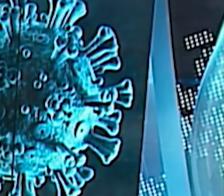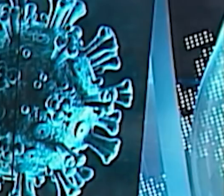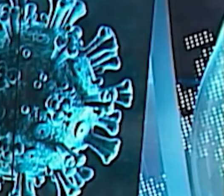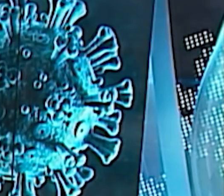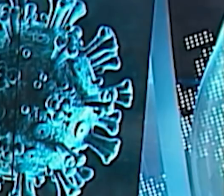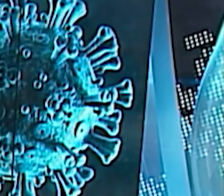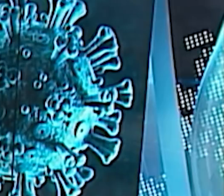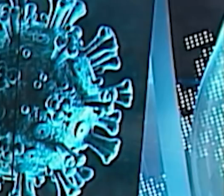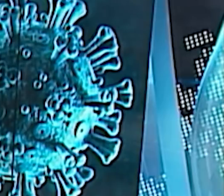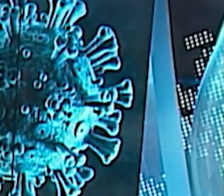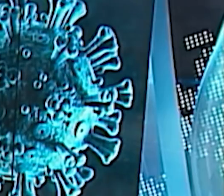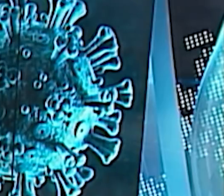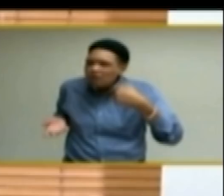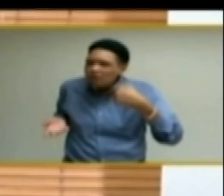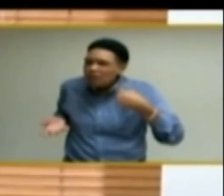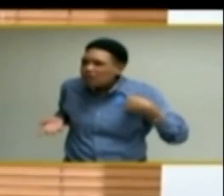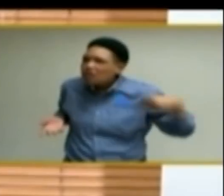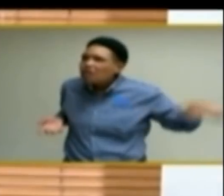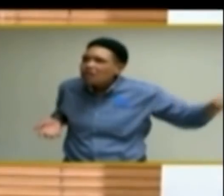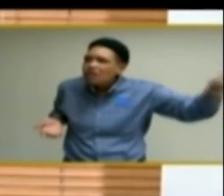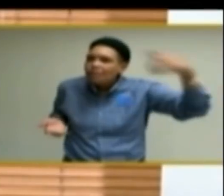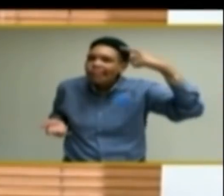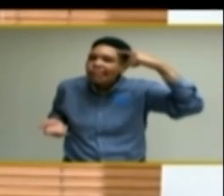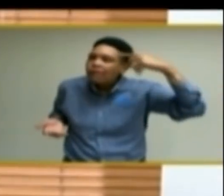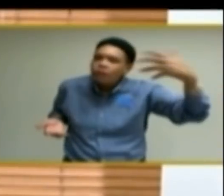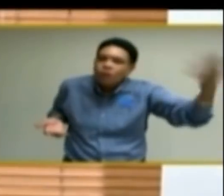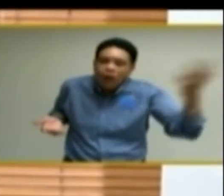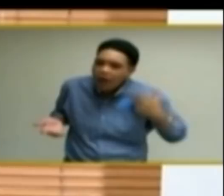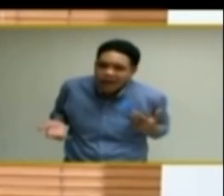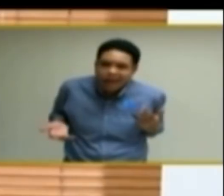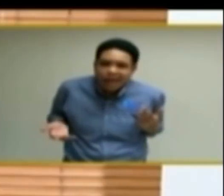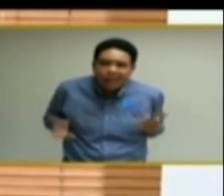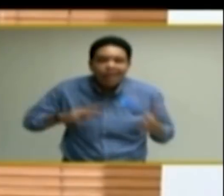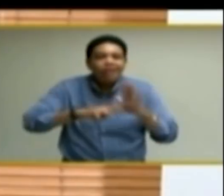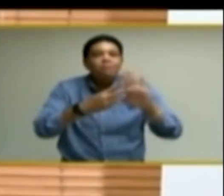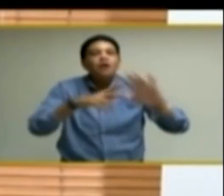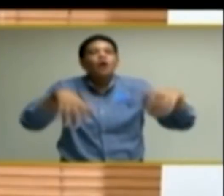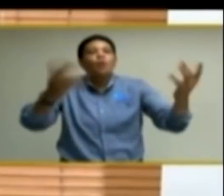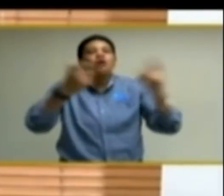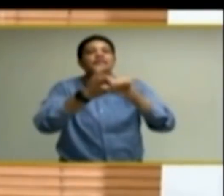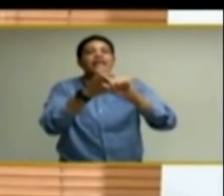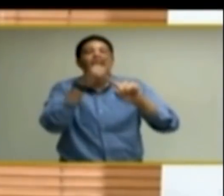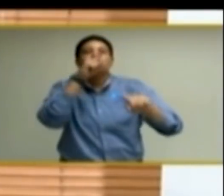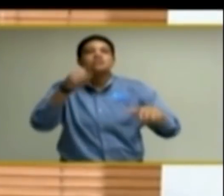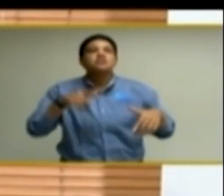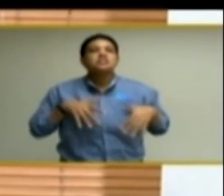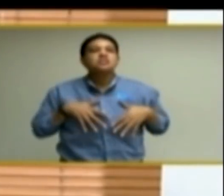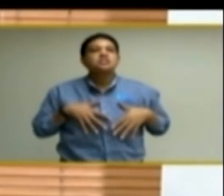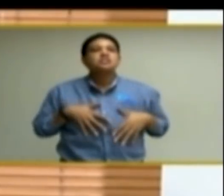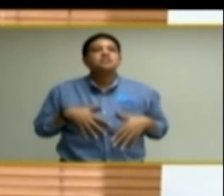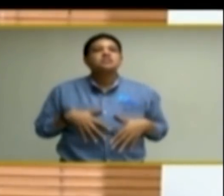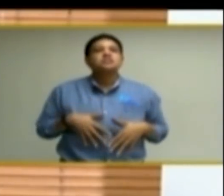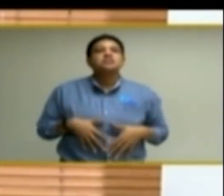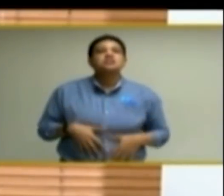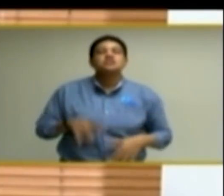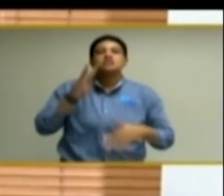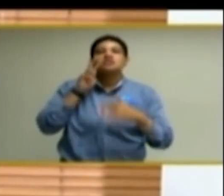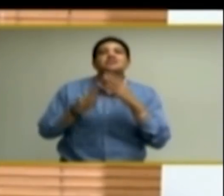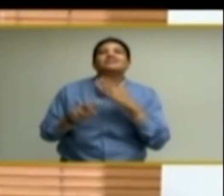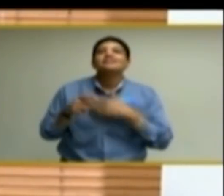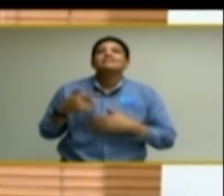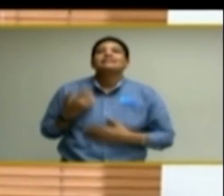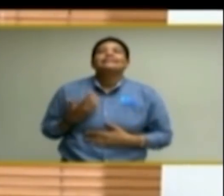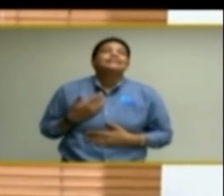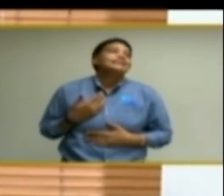weekly COVID-19 conversation. Because it is somewhat of a depressing forecast, given what we are accustomed